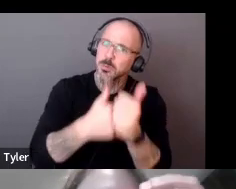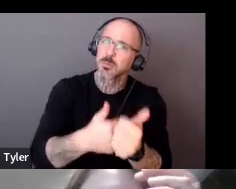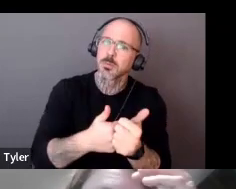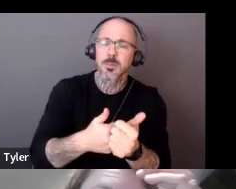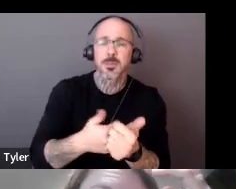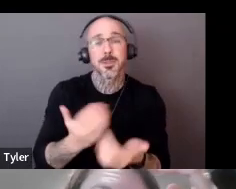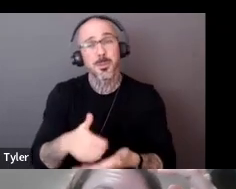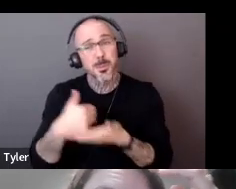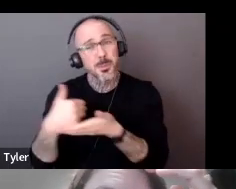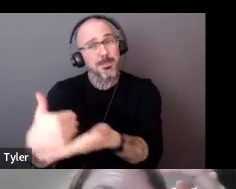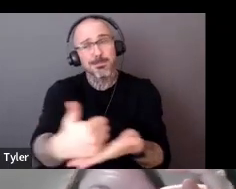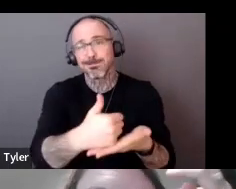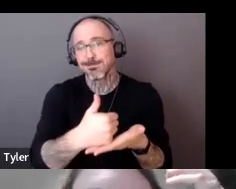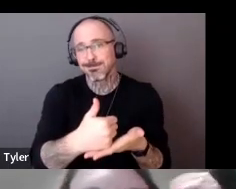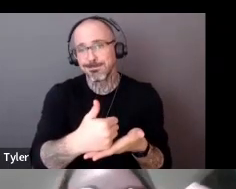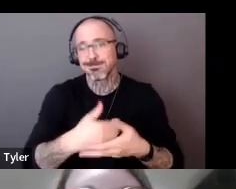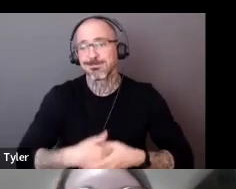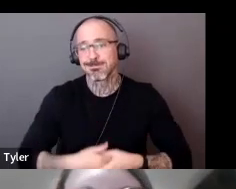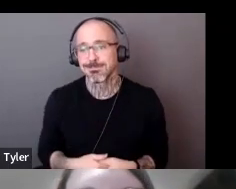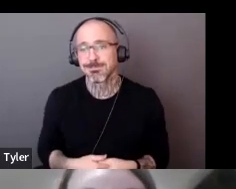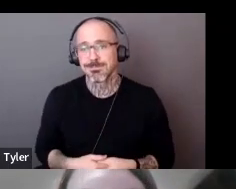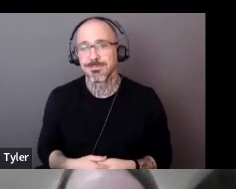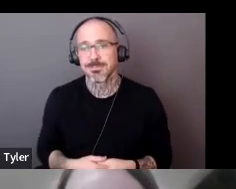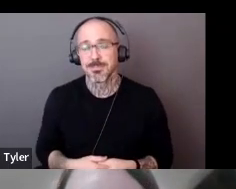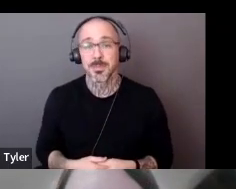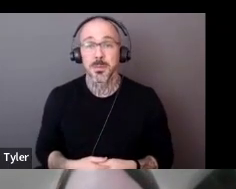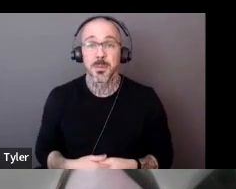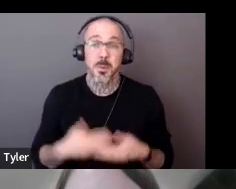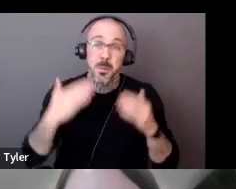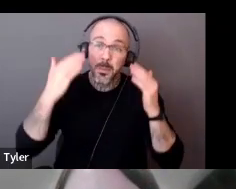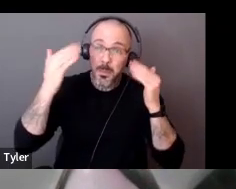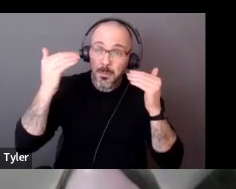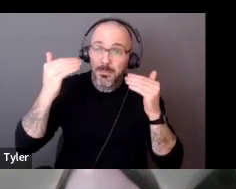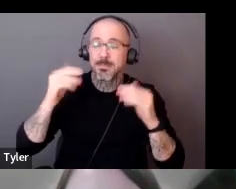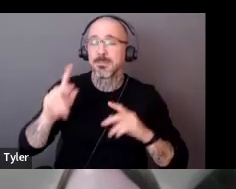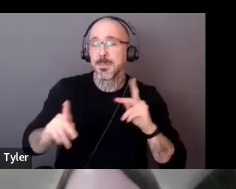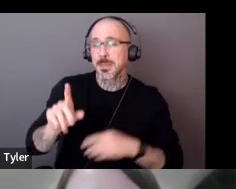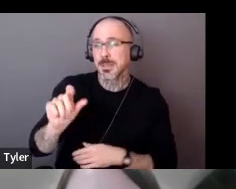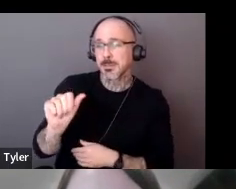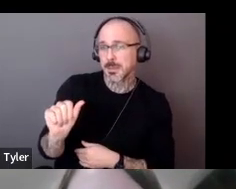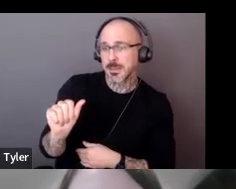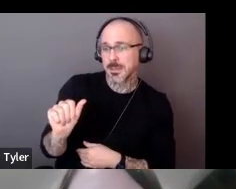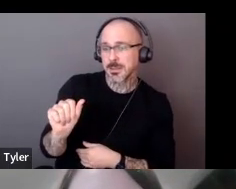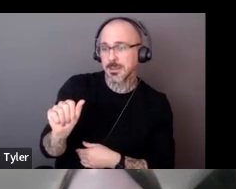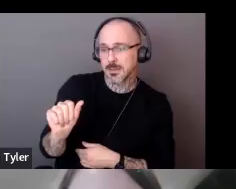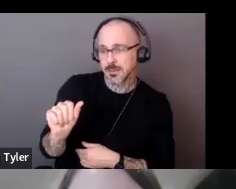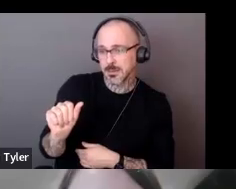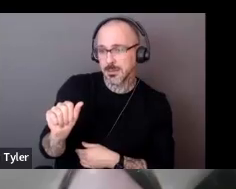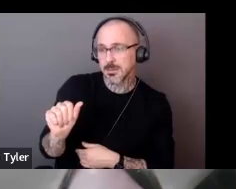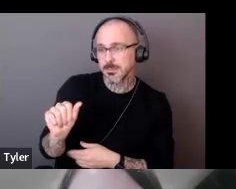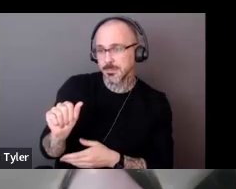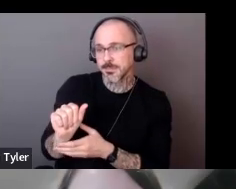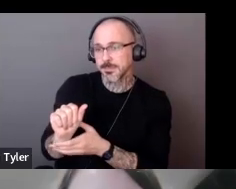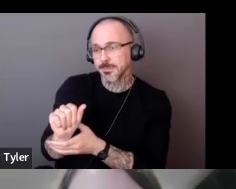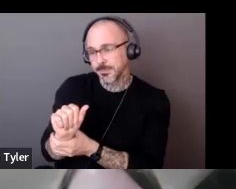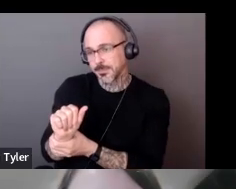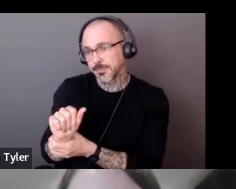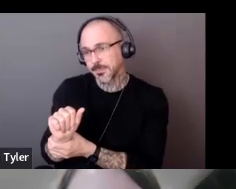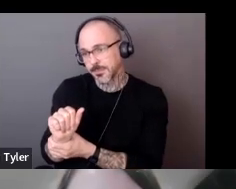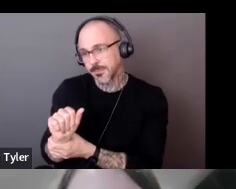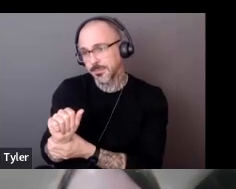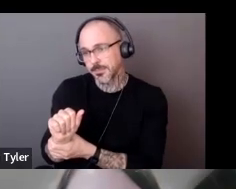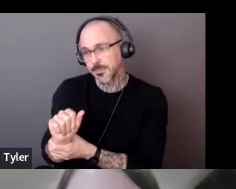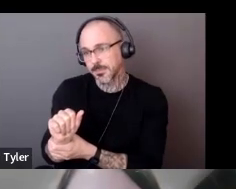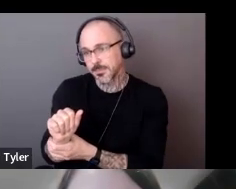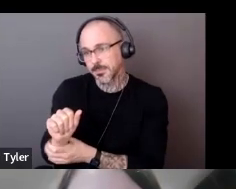people with disabilities, hopefully, were involved at the level of